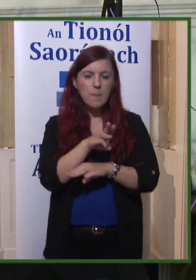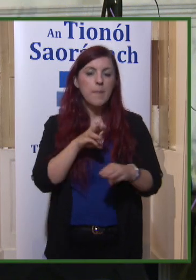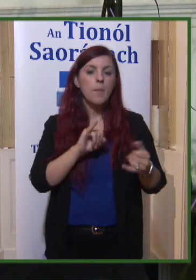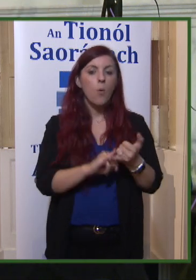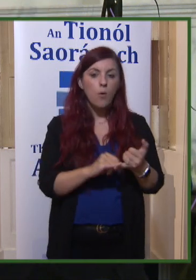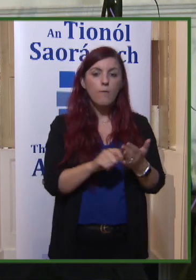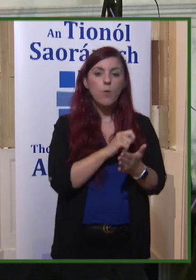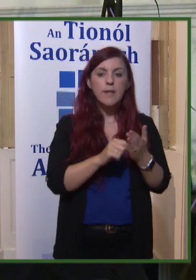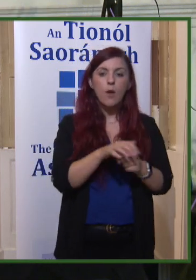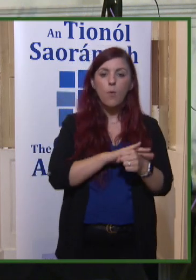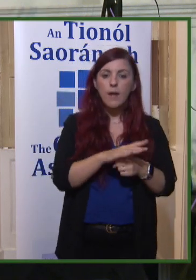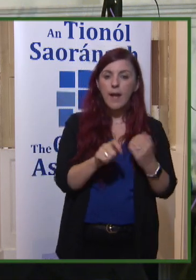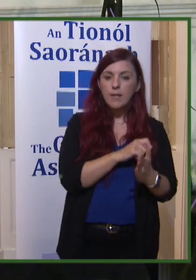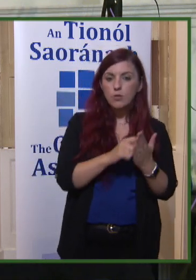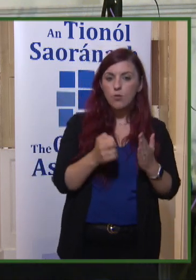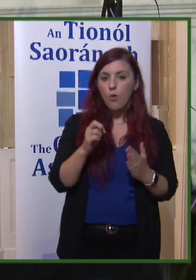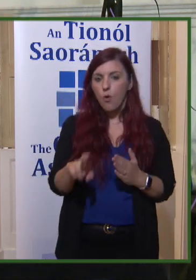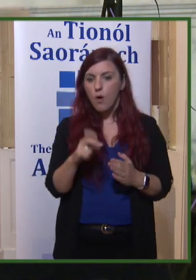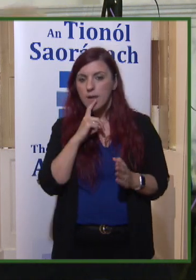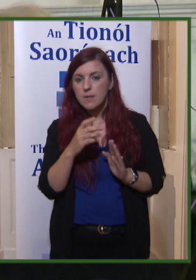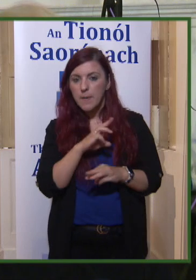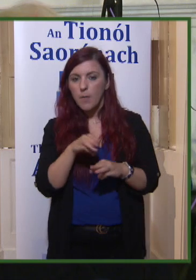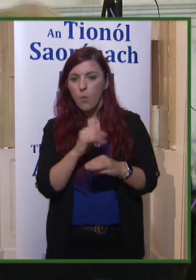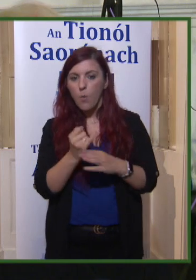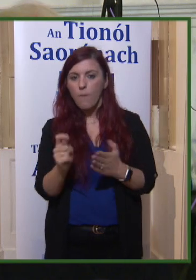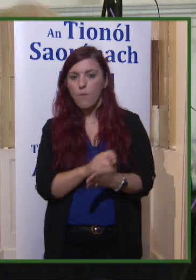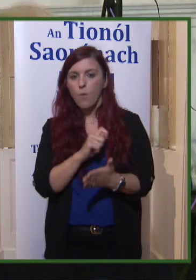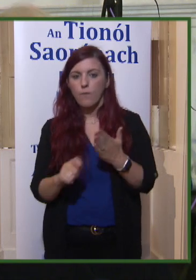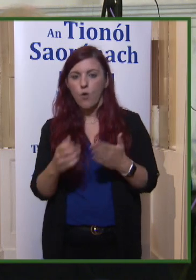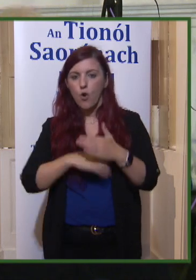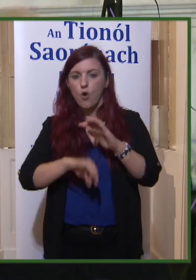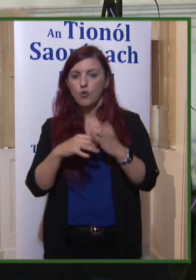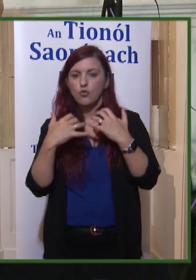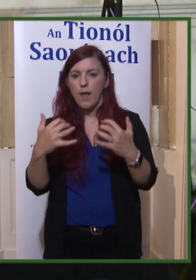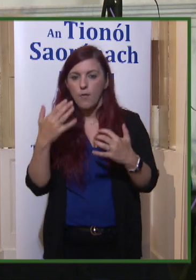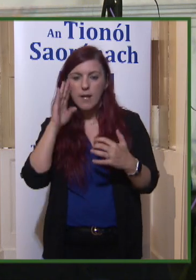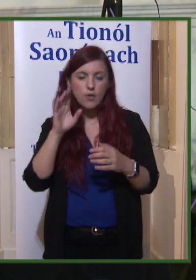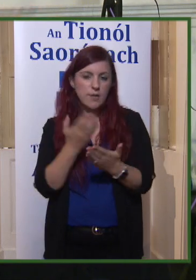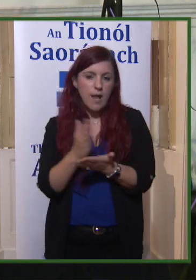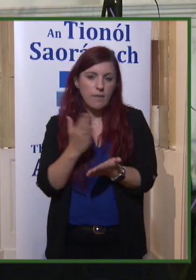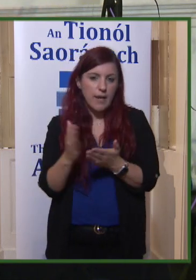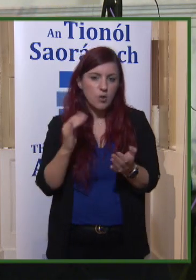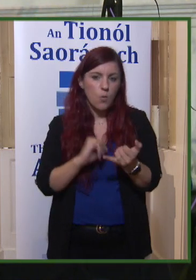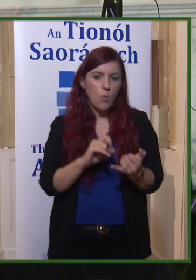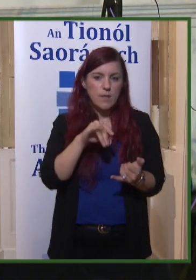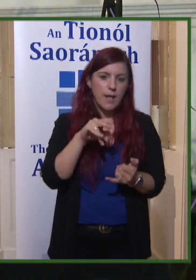moment, or is it those that are only entitled to vote at all elections? It's just a clarification question for who the electorate is, and then everything else flows from that.